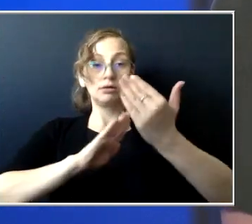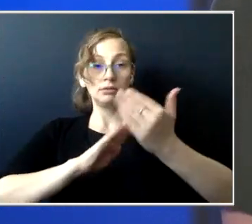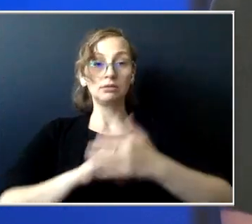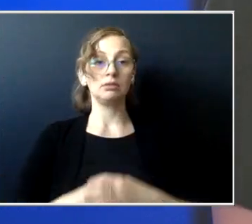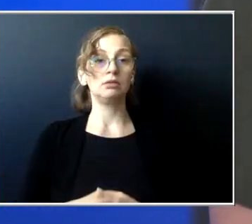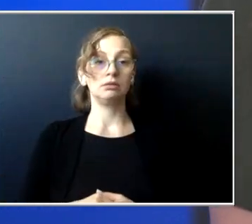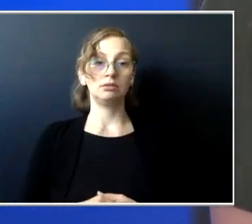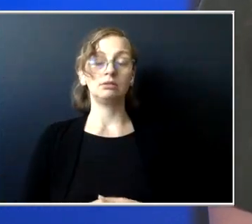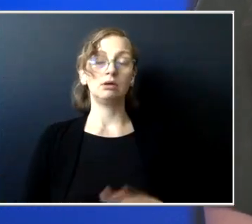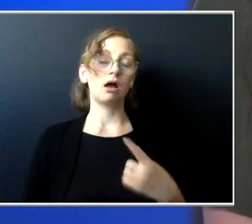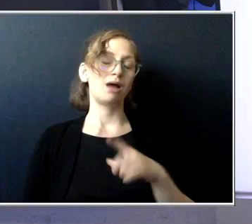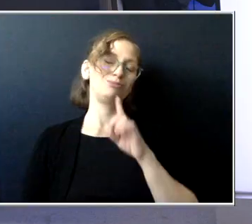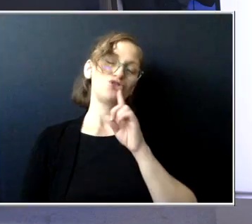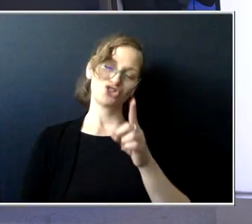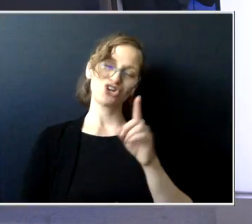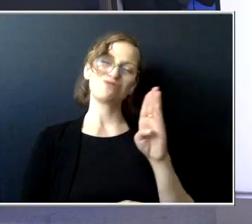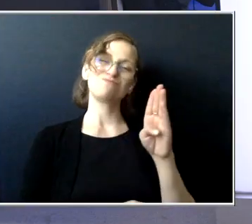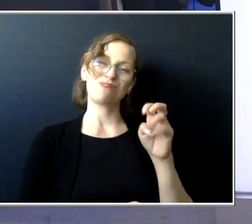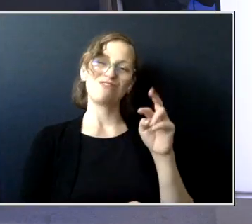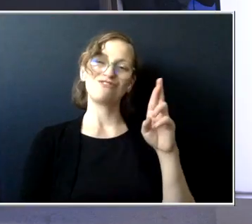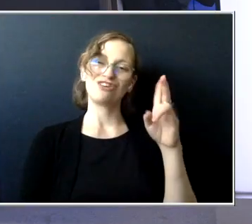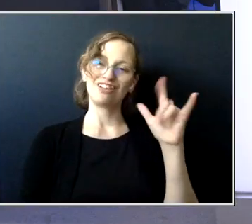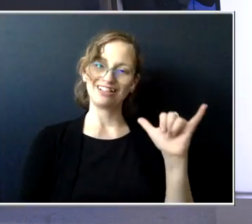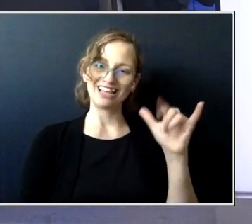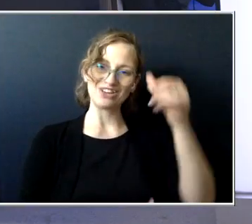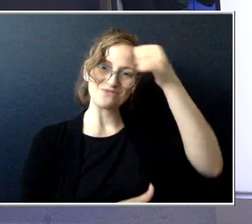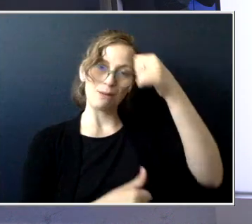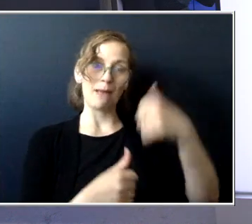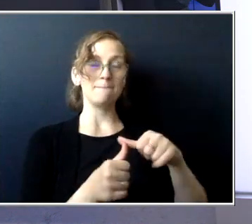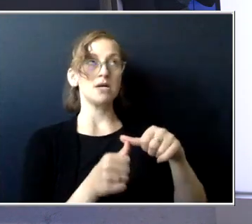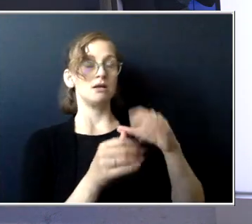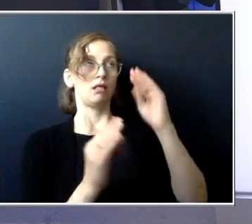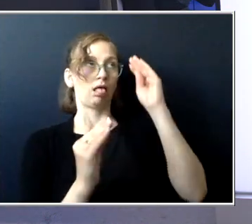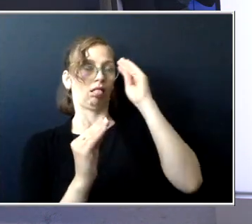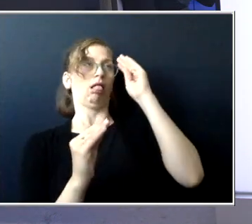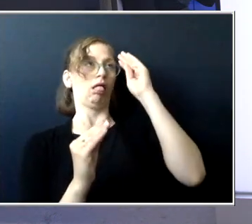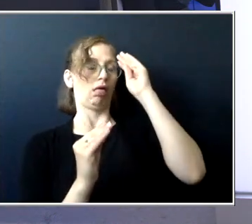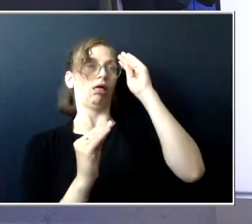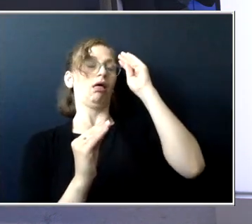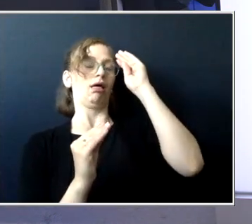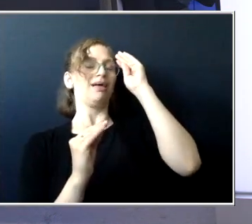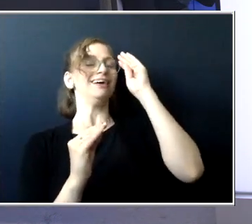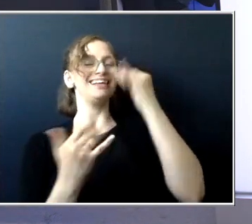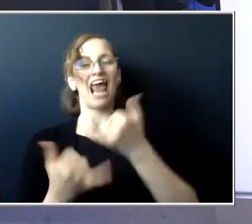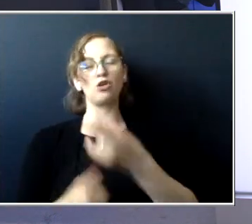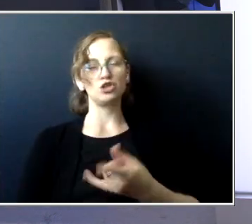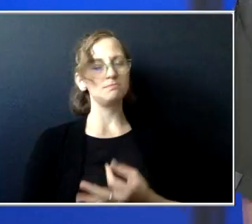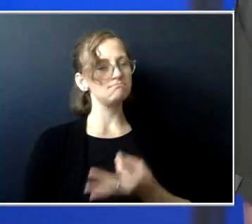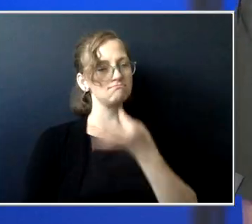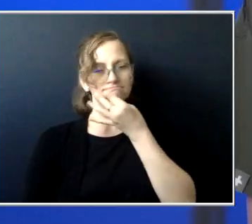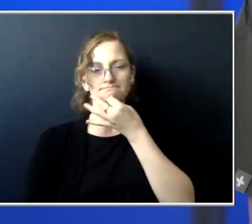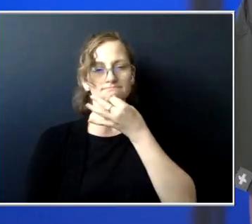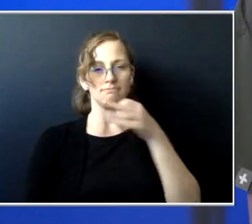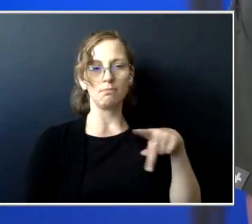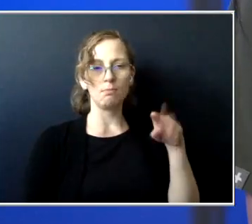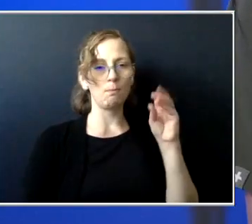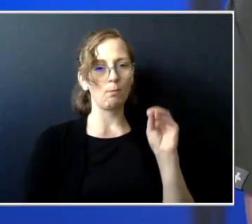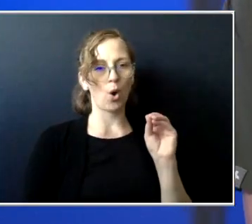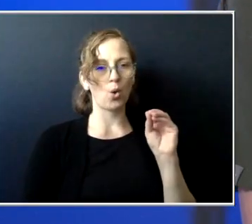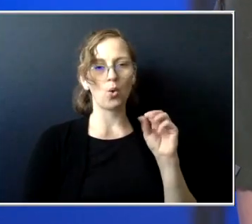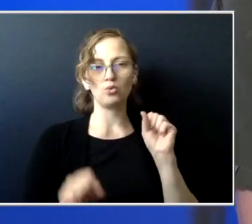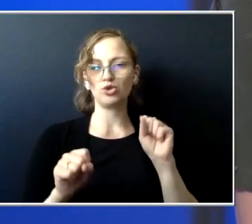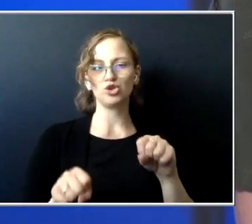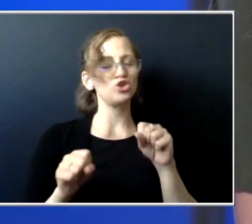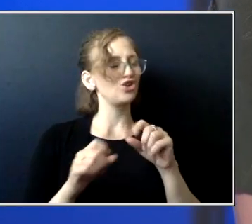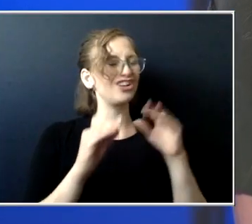Beverly remembers going over that. Yes, I do. She's a pro now at it. I'm sure she could teach people how to do it now.